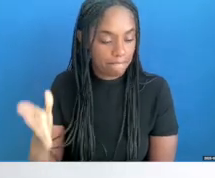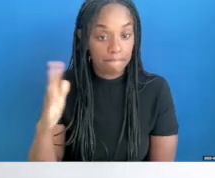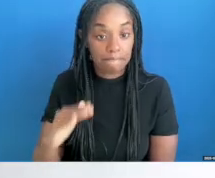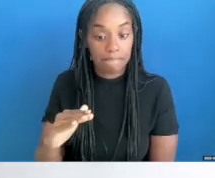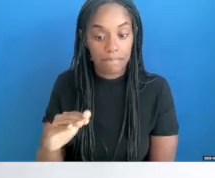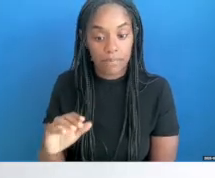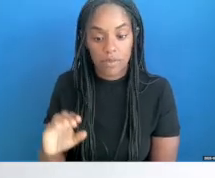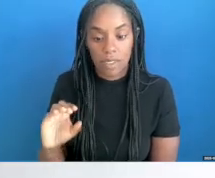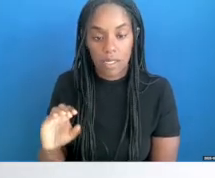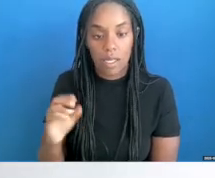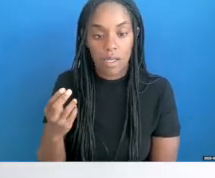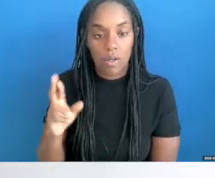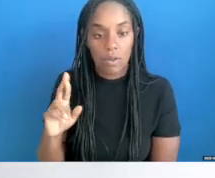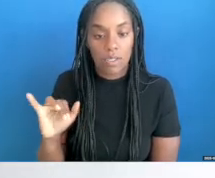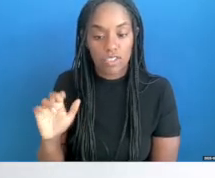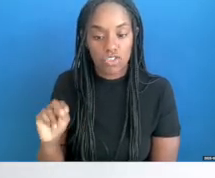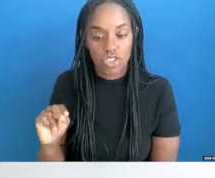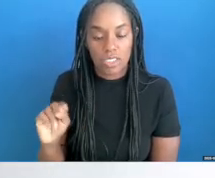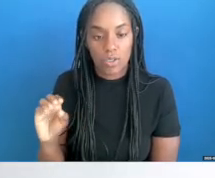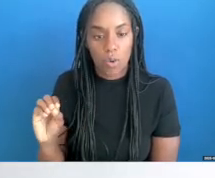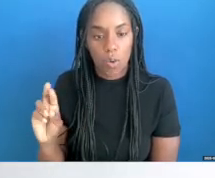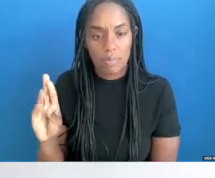have Christian Corby. Please state your name and affiliation.